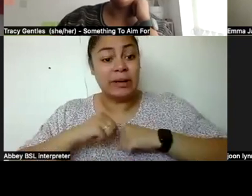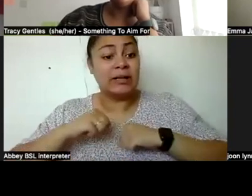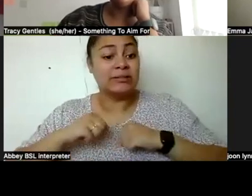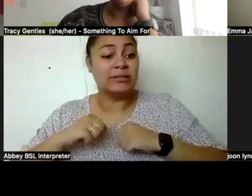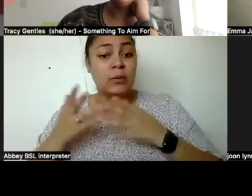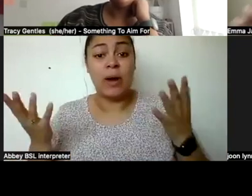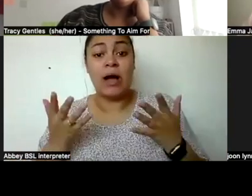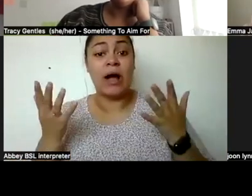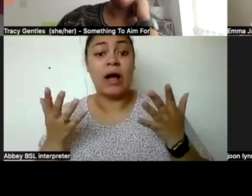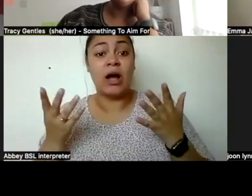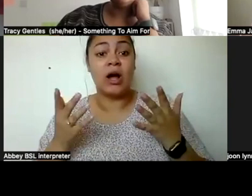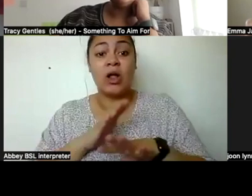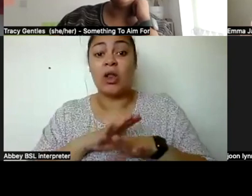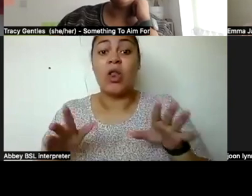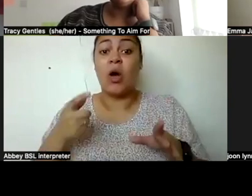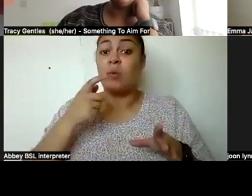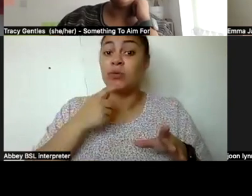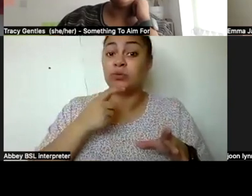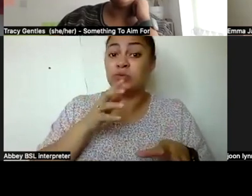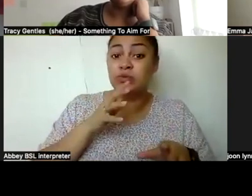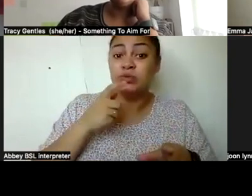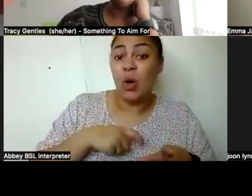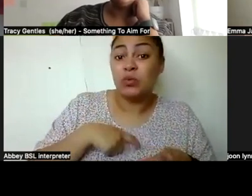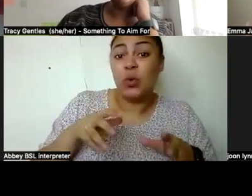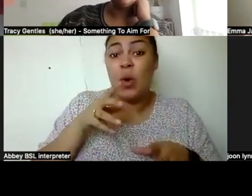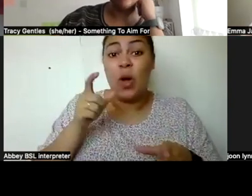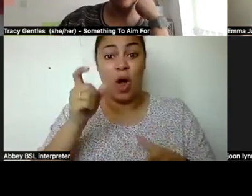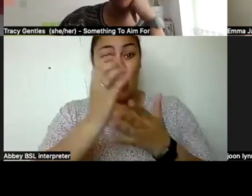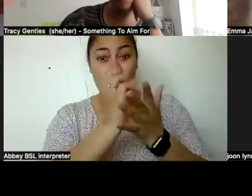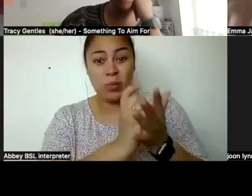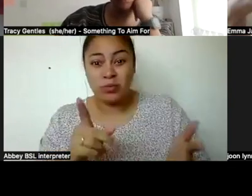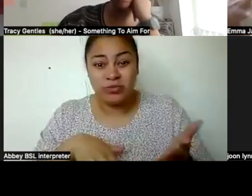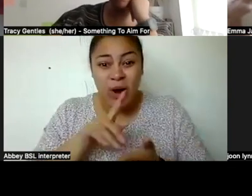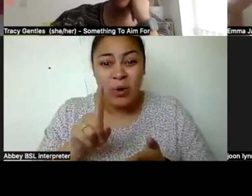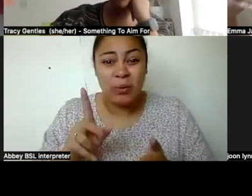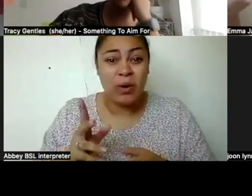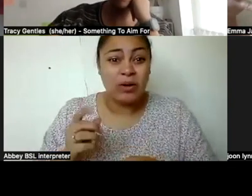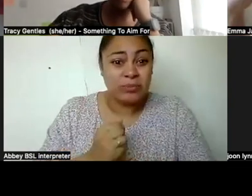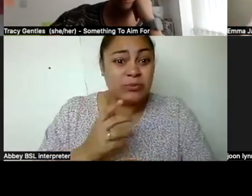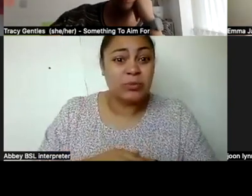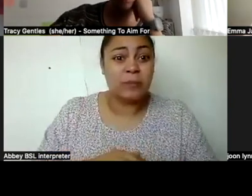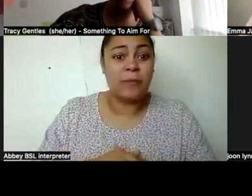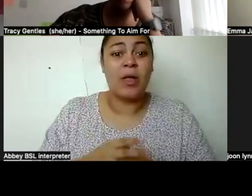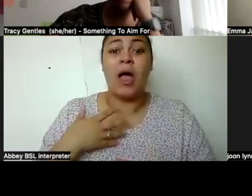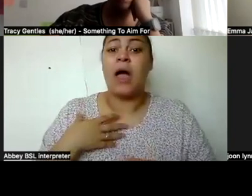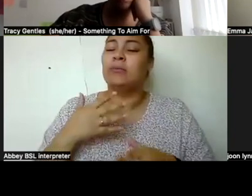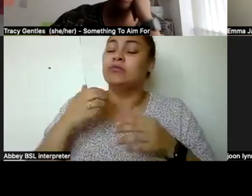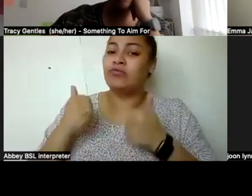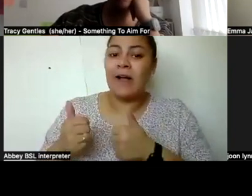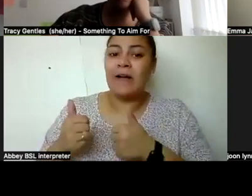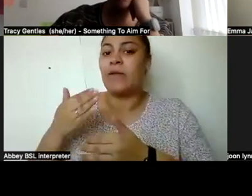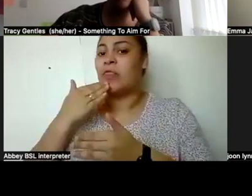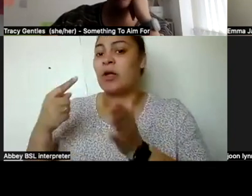where there is no social code around how it's all been done before. And so I'm really relieved and grateful. Thank you, Tracy, for